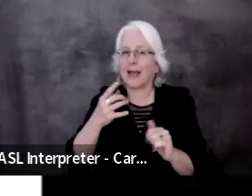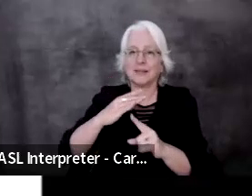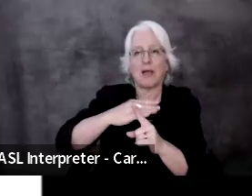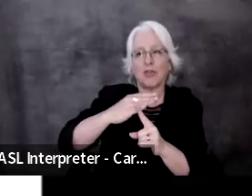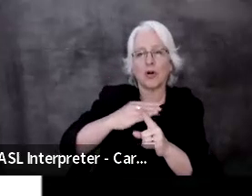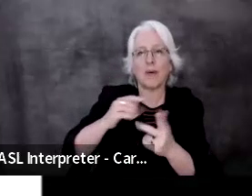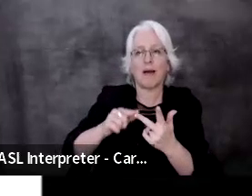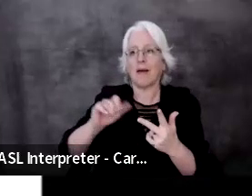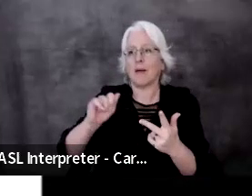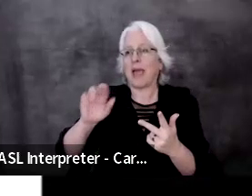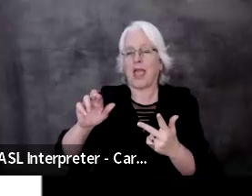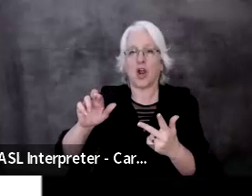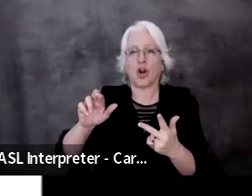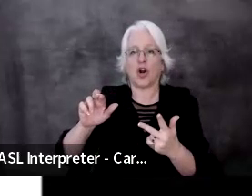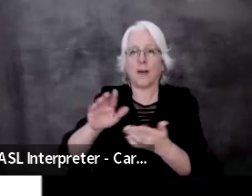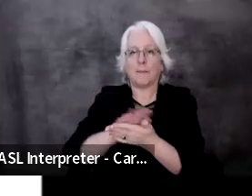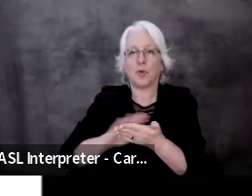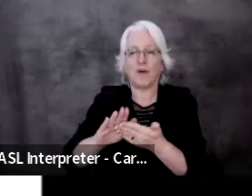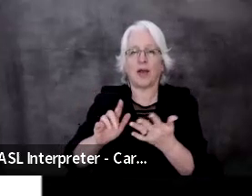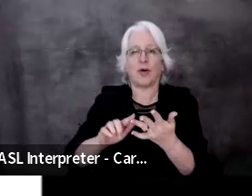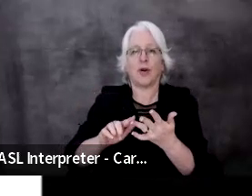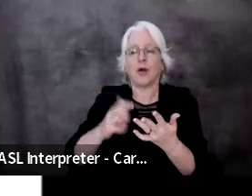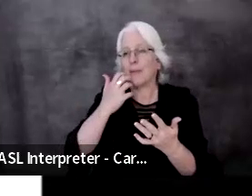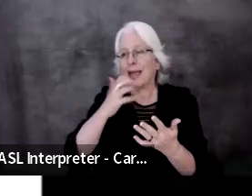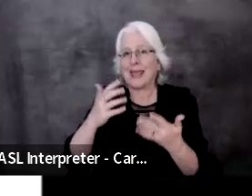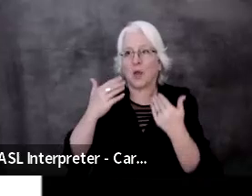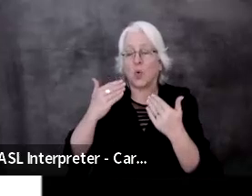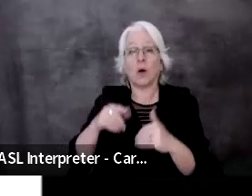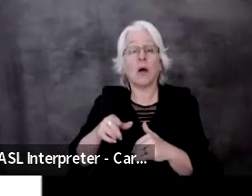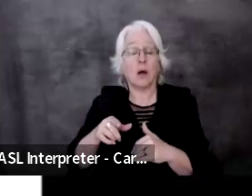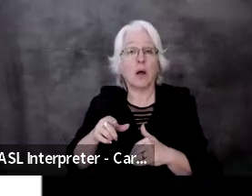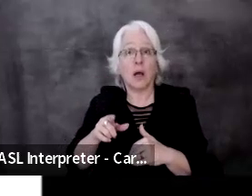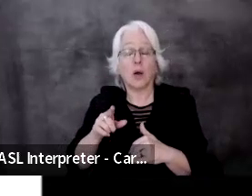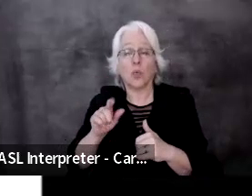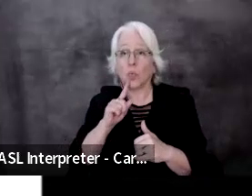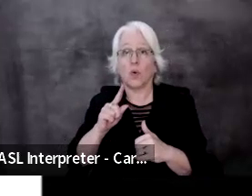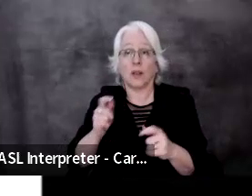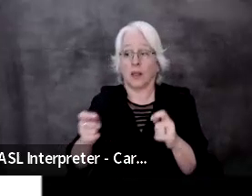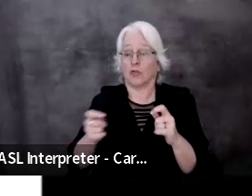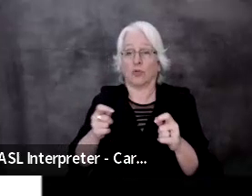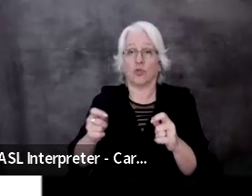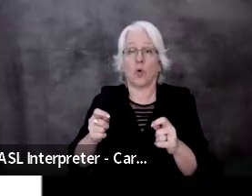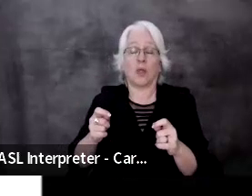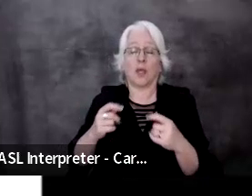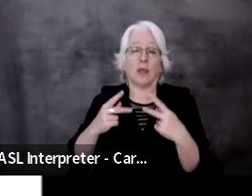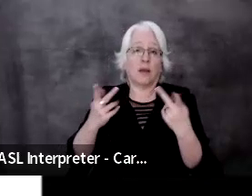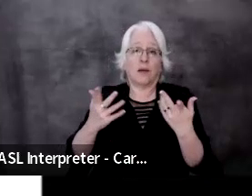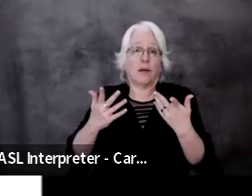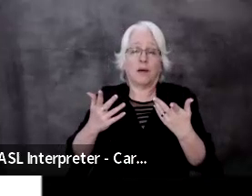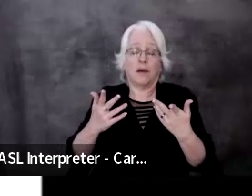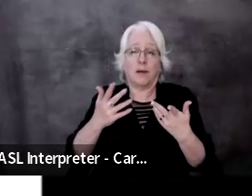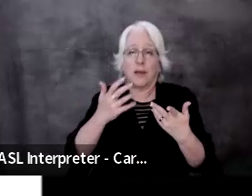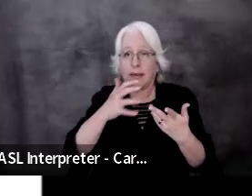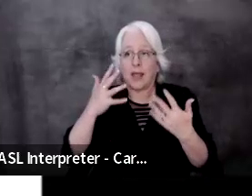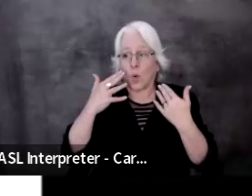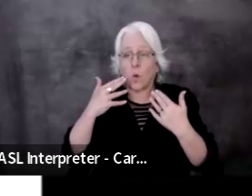purifier, and my heater. Heat and coolness can be very devastating to a person with a physical disability. And I was